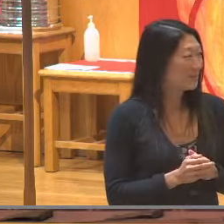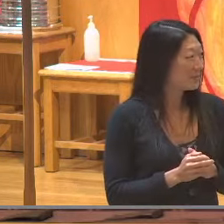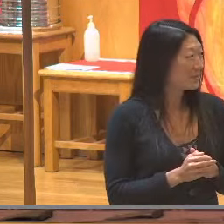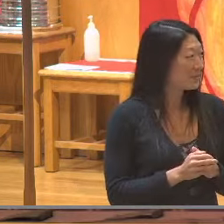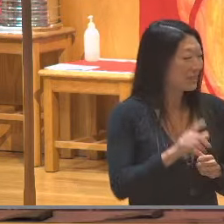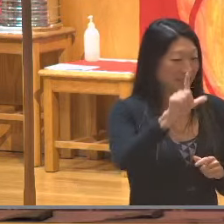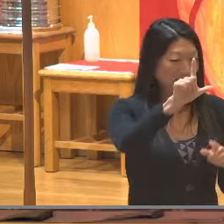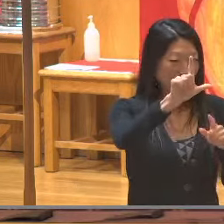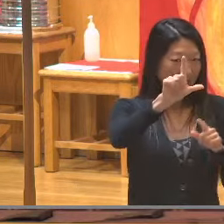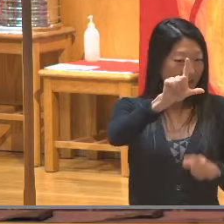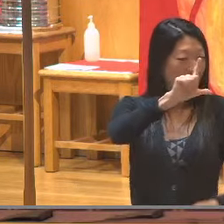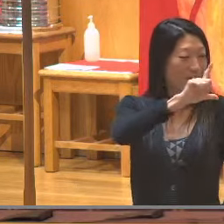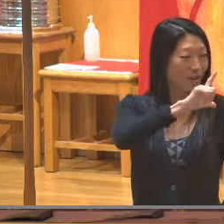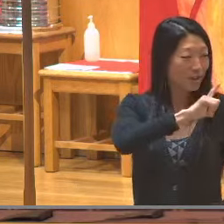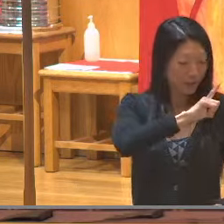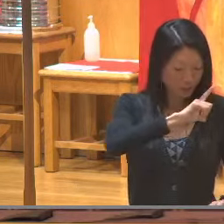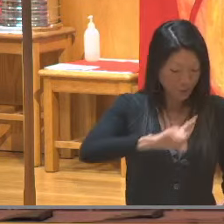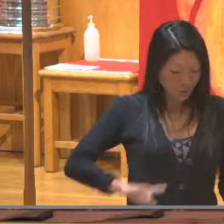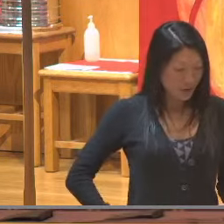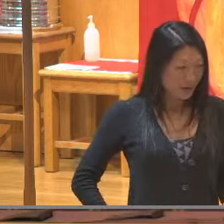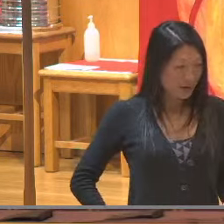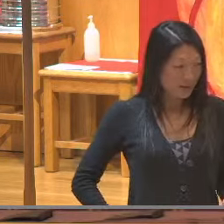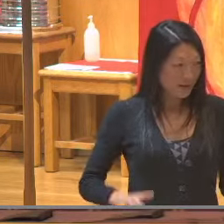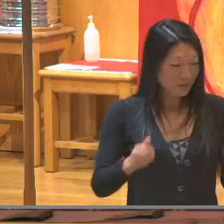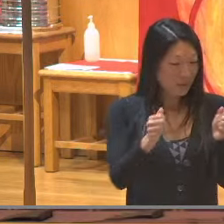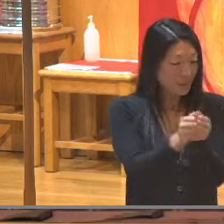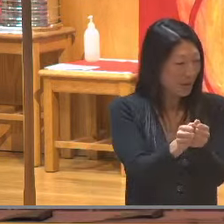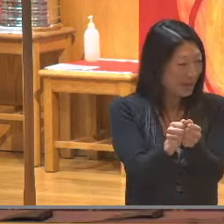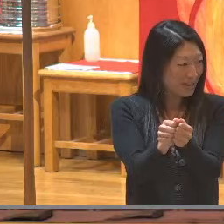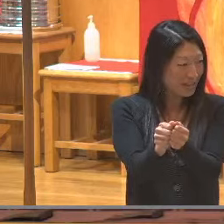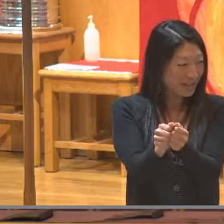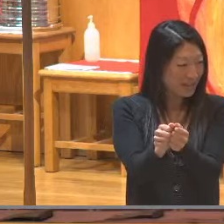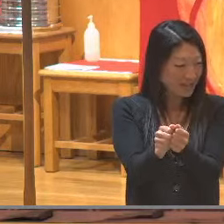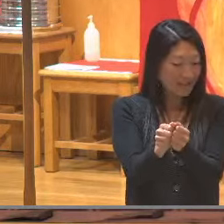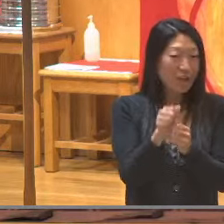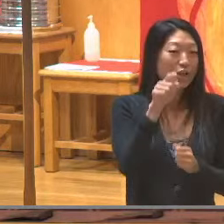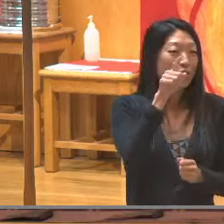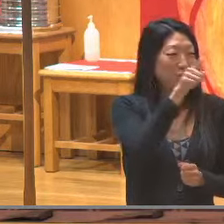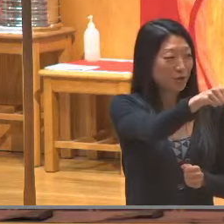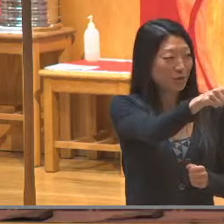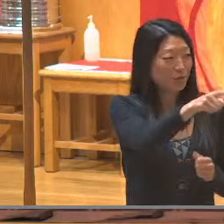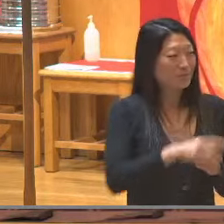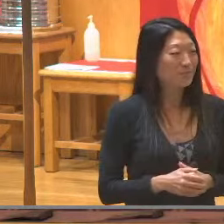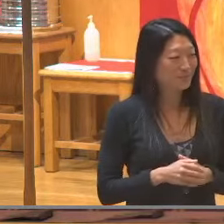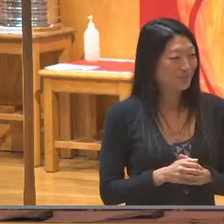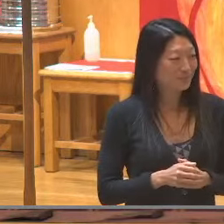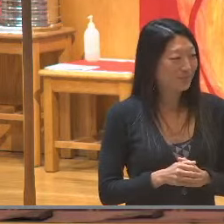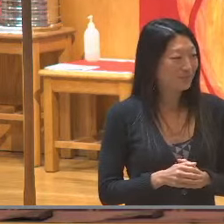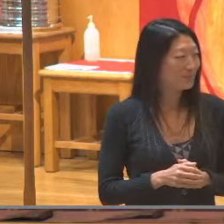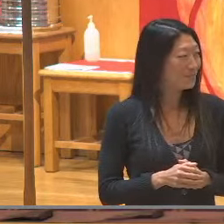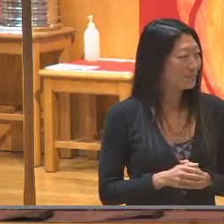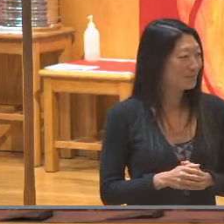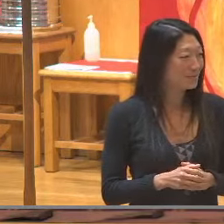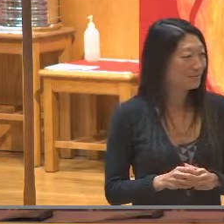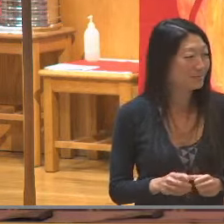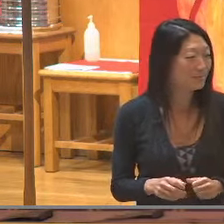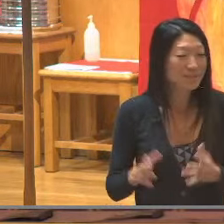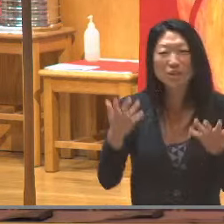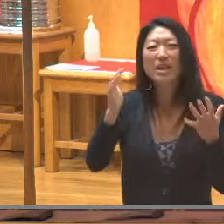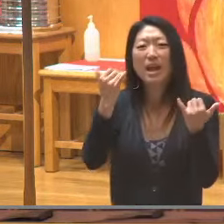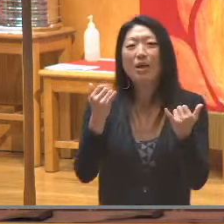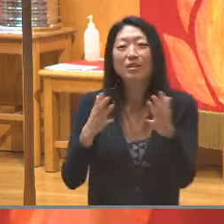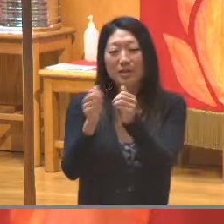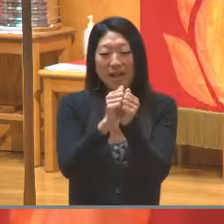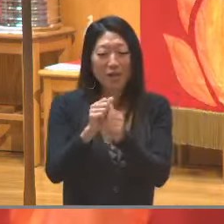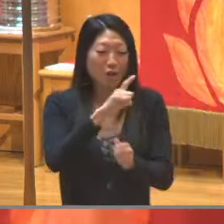So we're making an L. Lord, be with you. So let's all do that together.